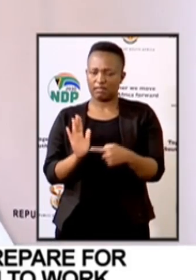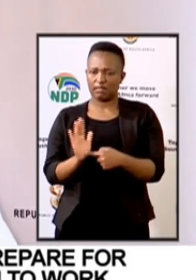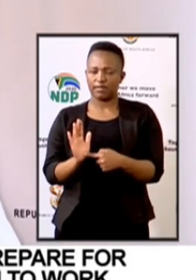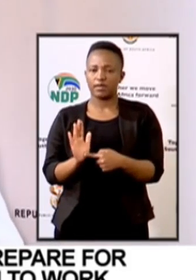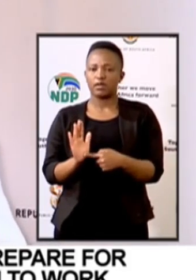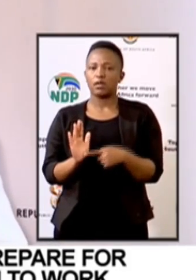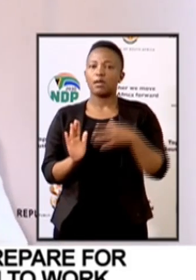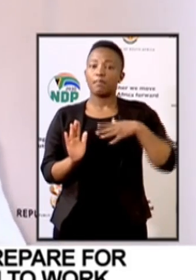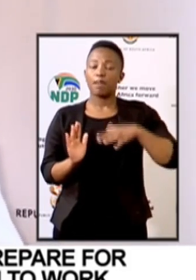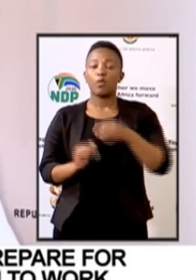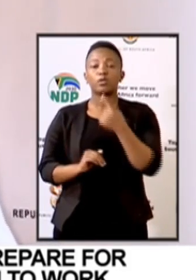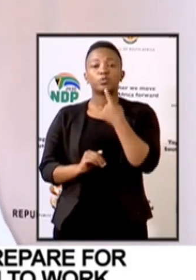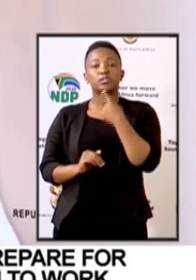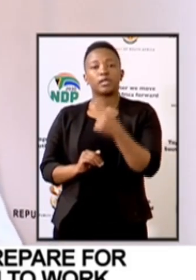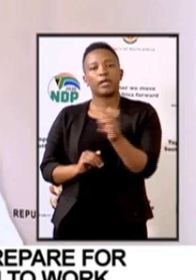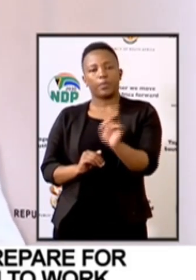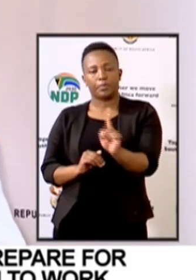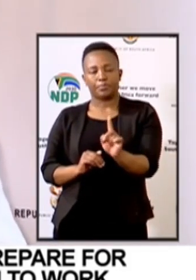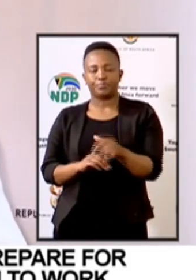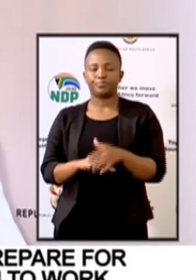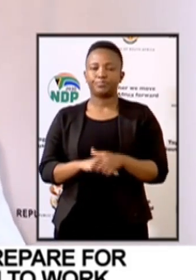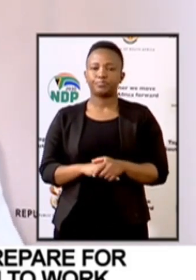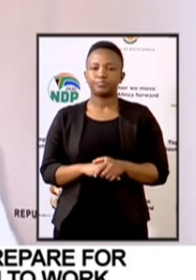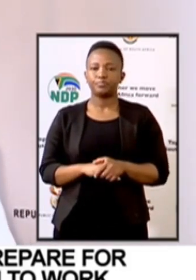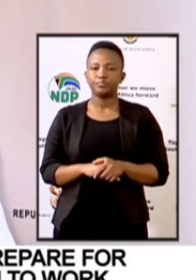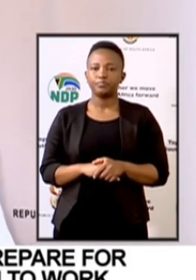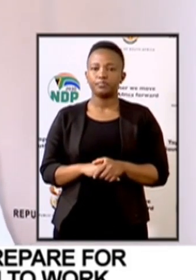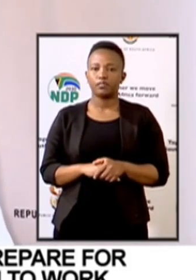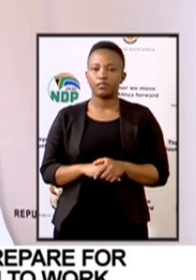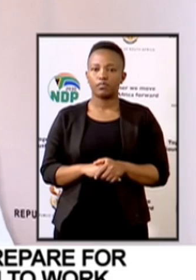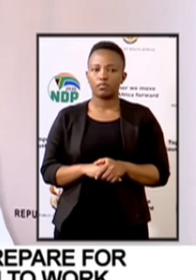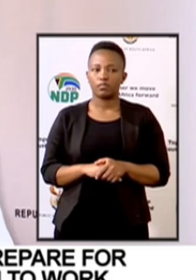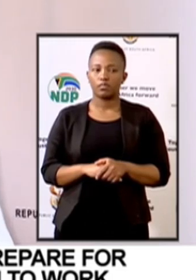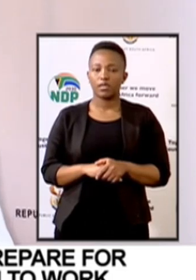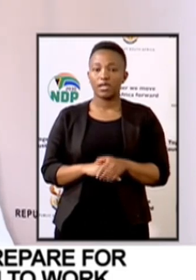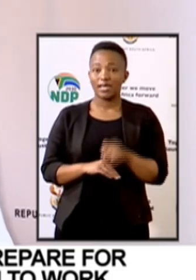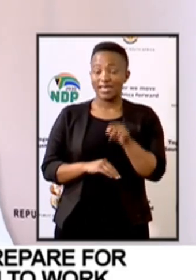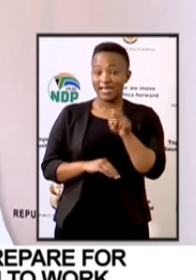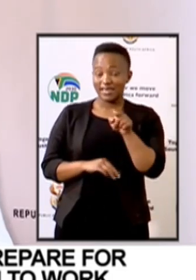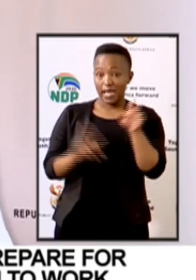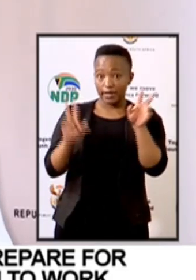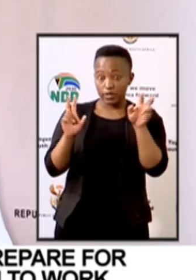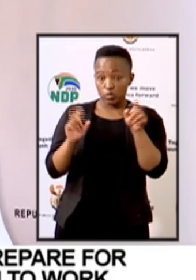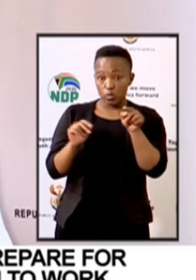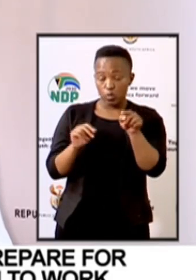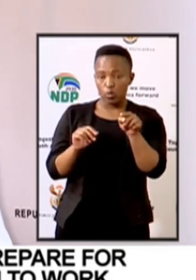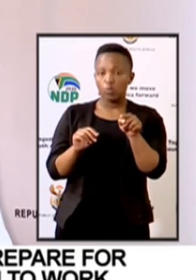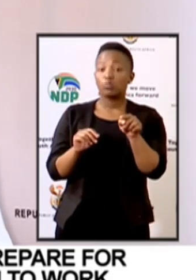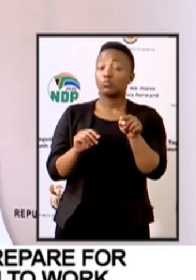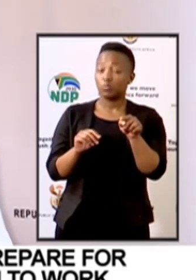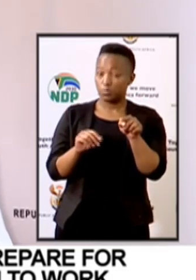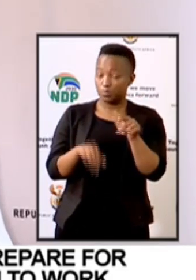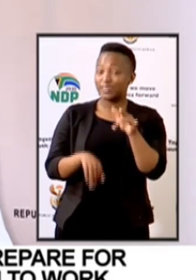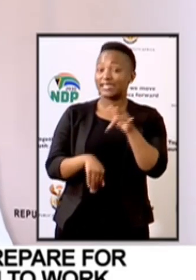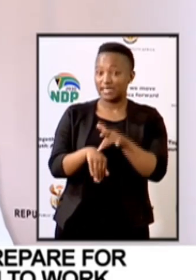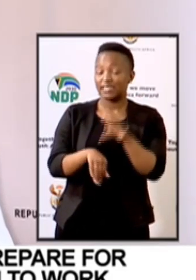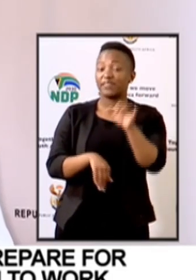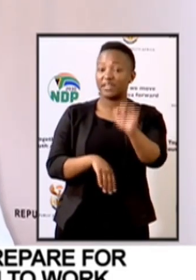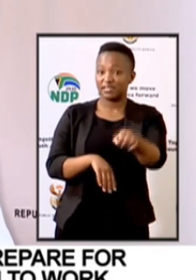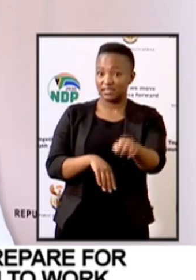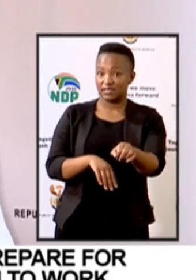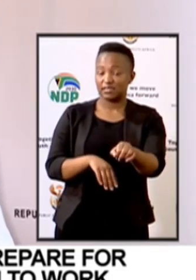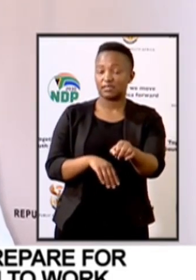say that this particular issue, sensitive as it is